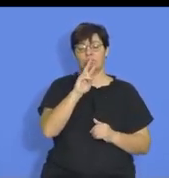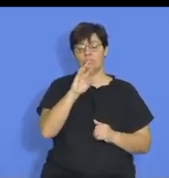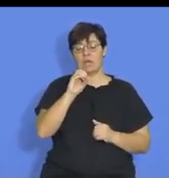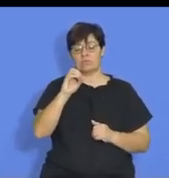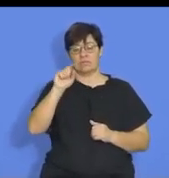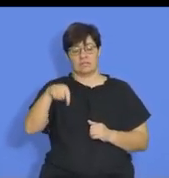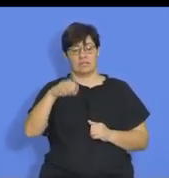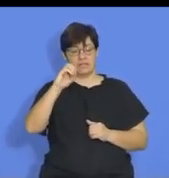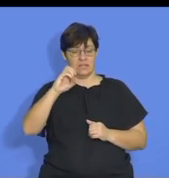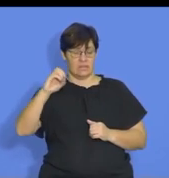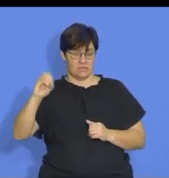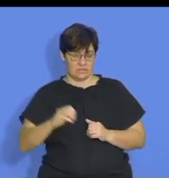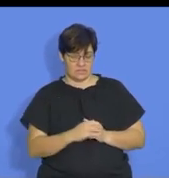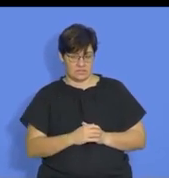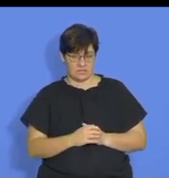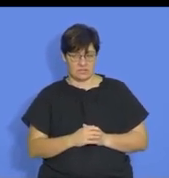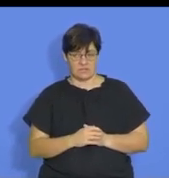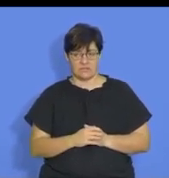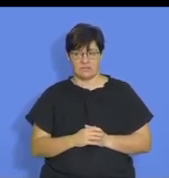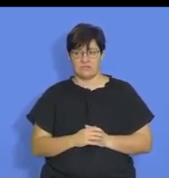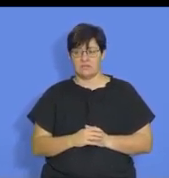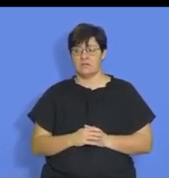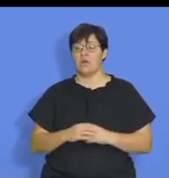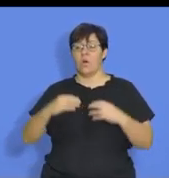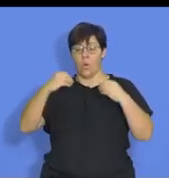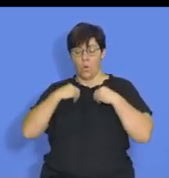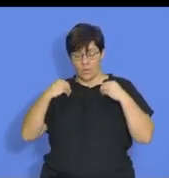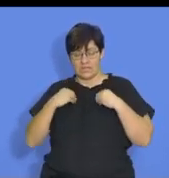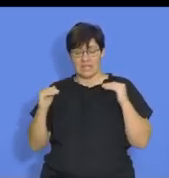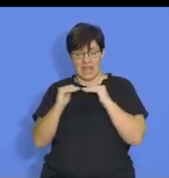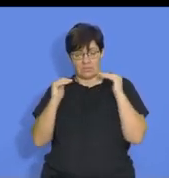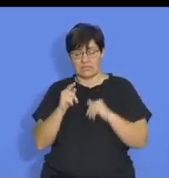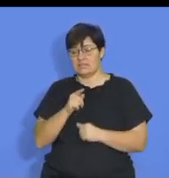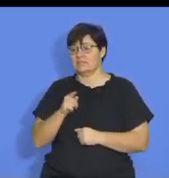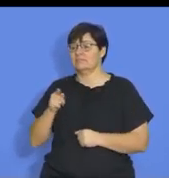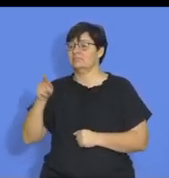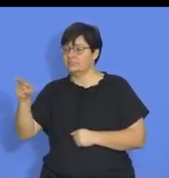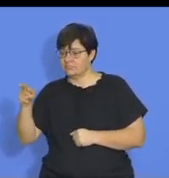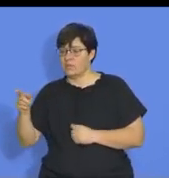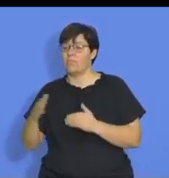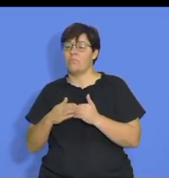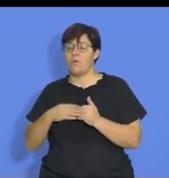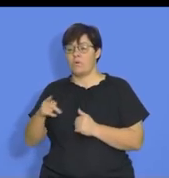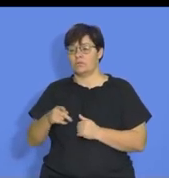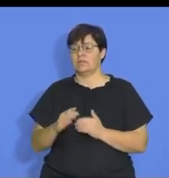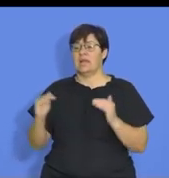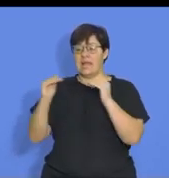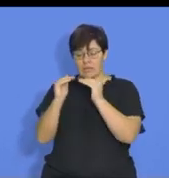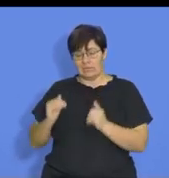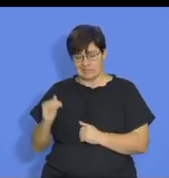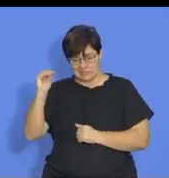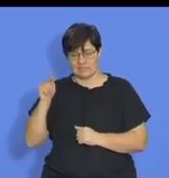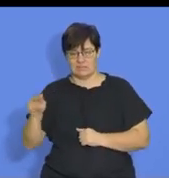by 200,000. And then obviously owner's equity, by contributing more capital,